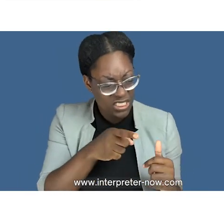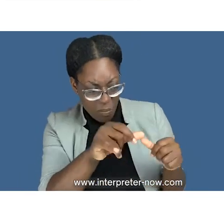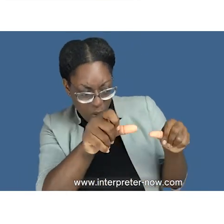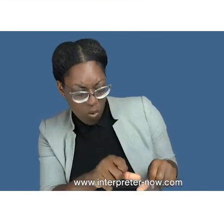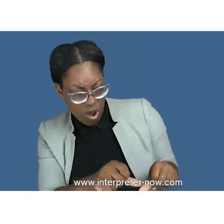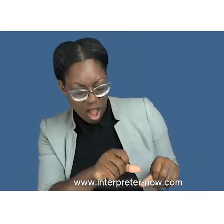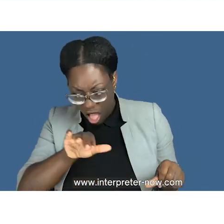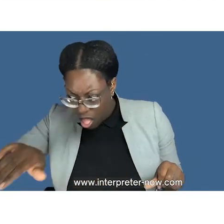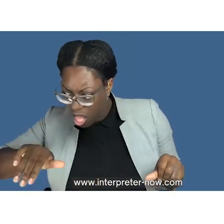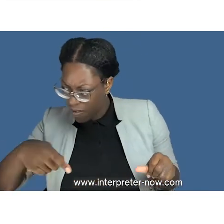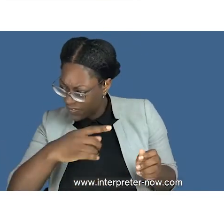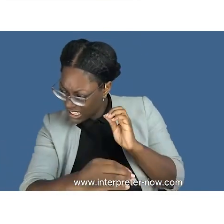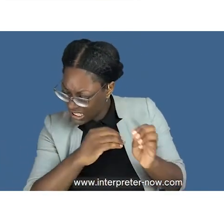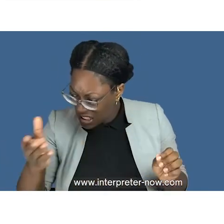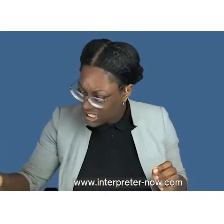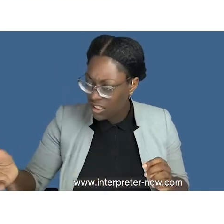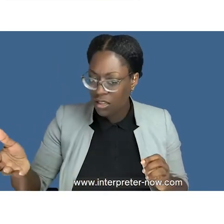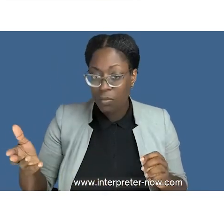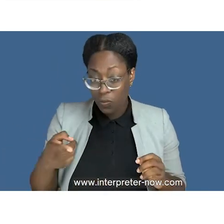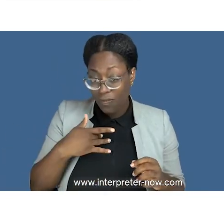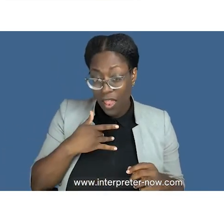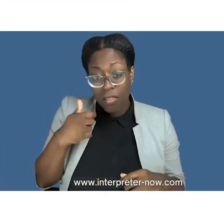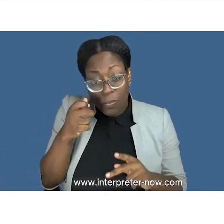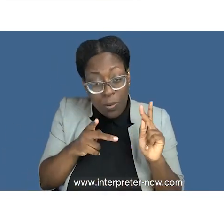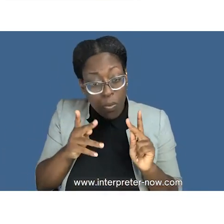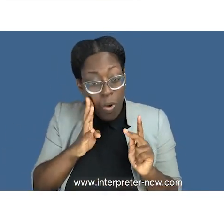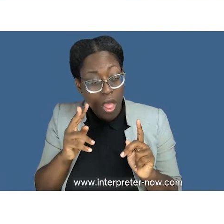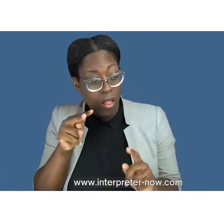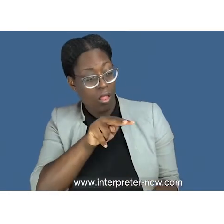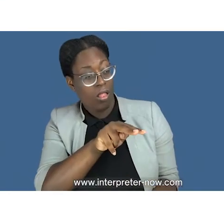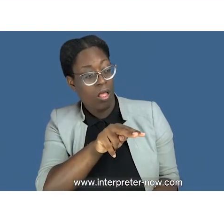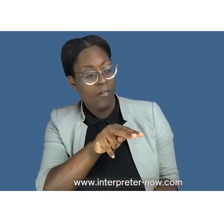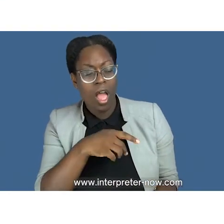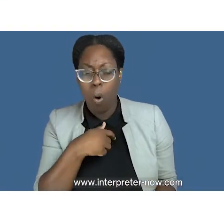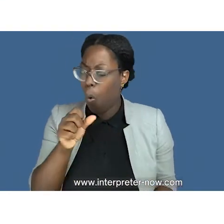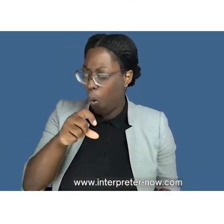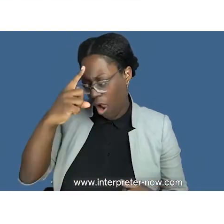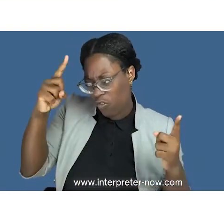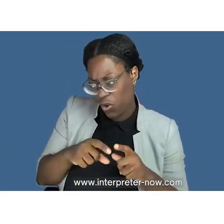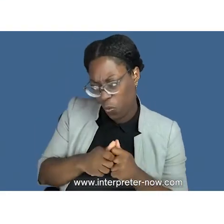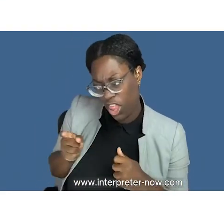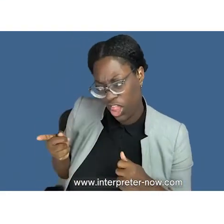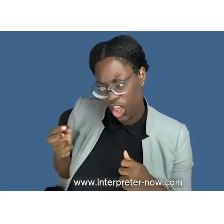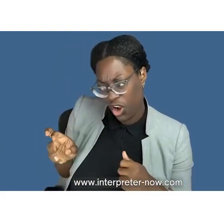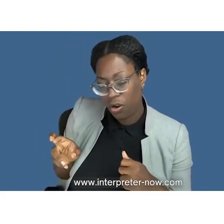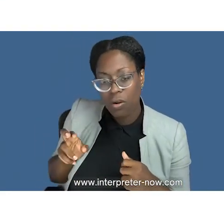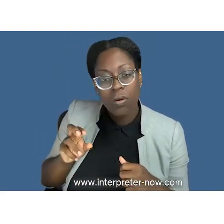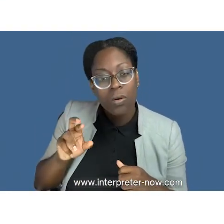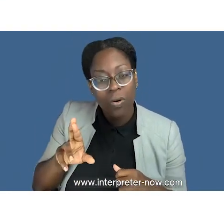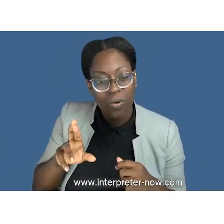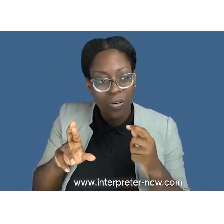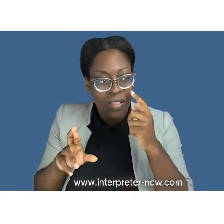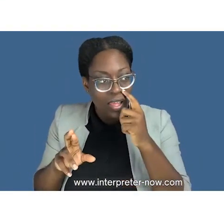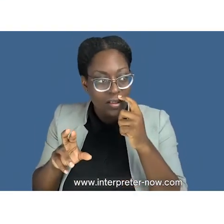others? Do people realize things like that are important? And if I'm looking to go to work for